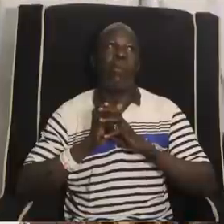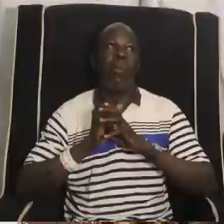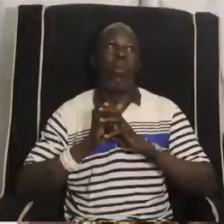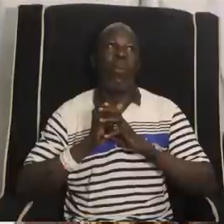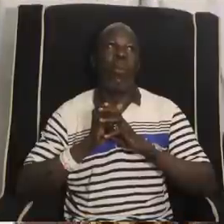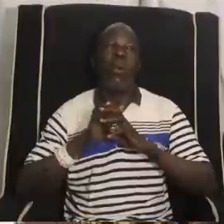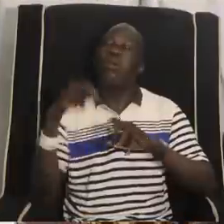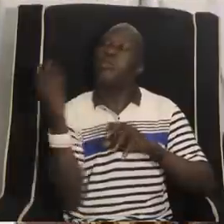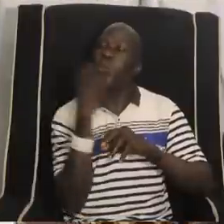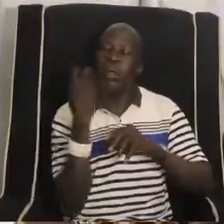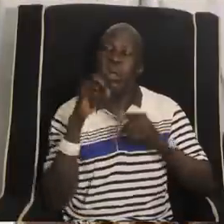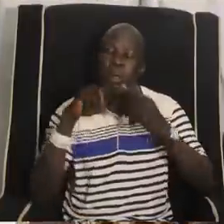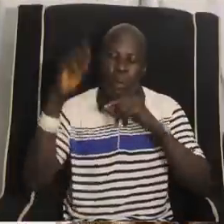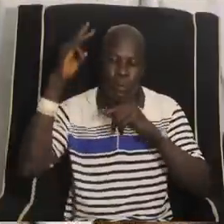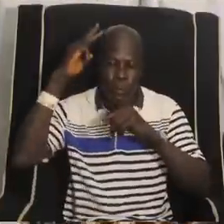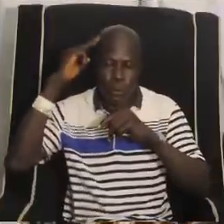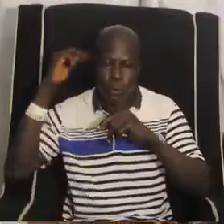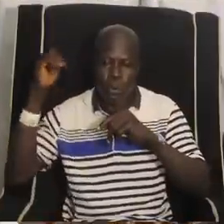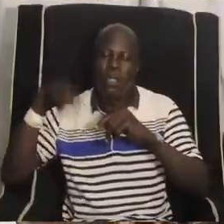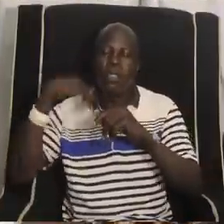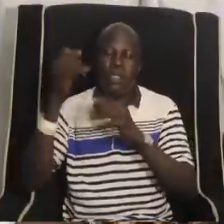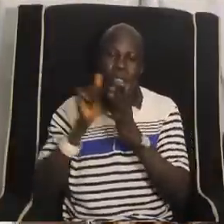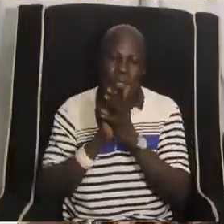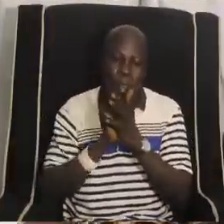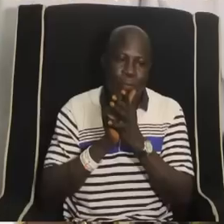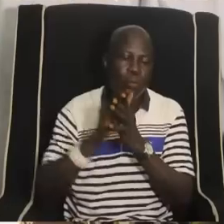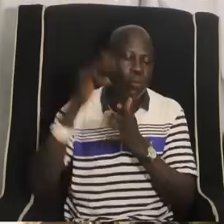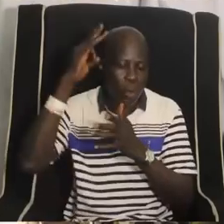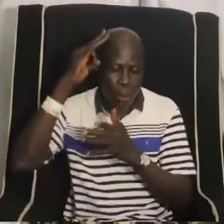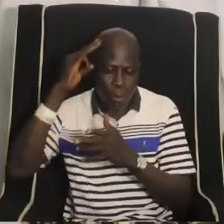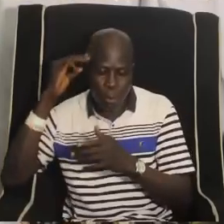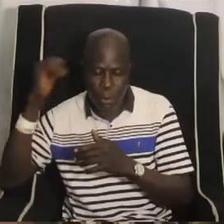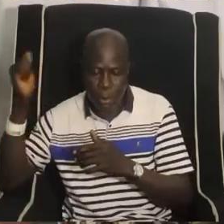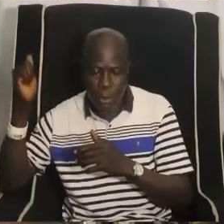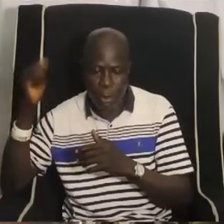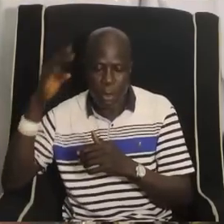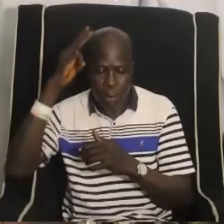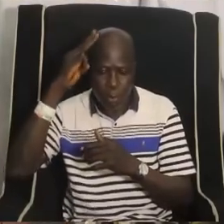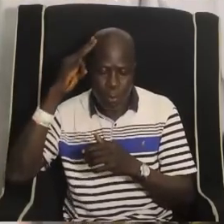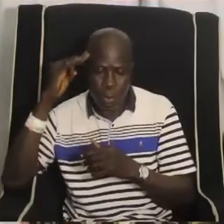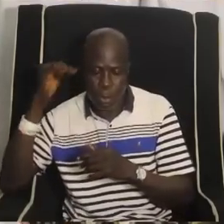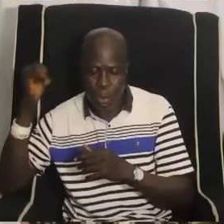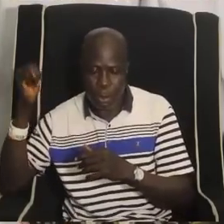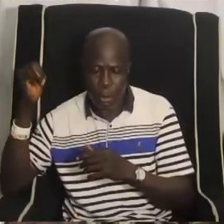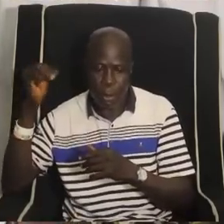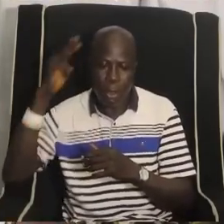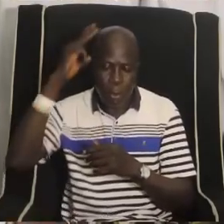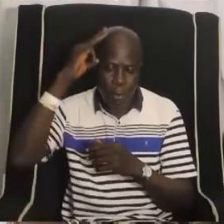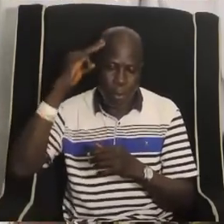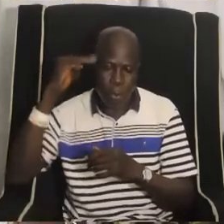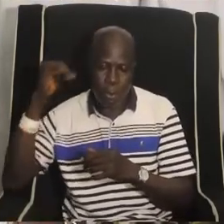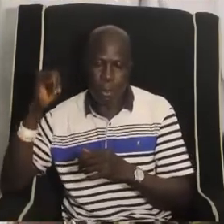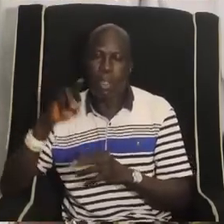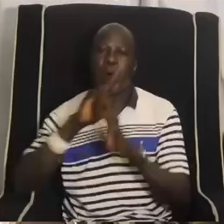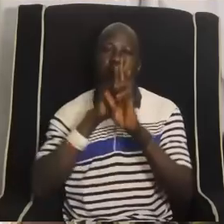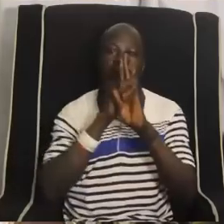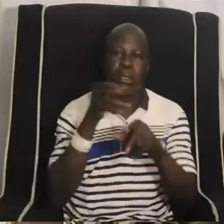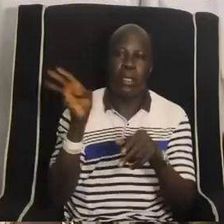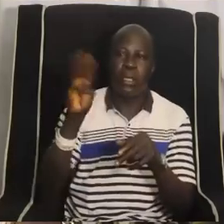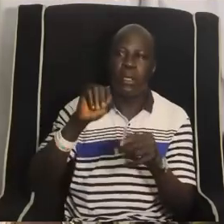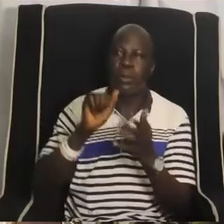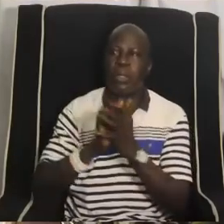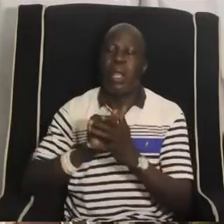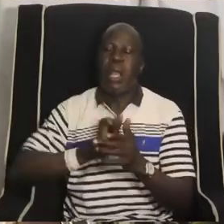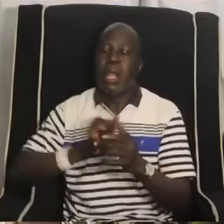Yes. He spoke to Moses. Ó sì wí pé. Ó sì wí pé. Mose. Mose. Mose. Mose. Mose. Mose. Mose. Mose.